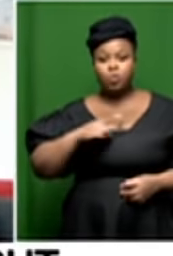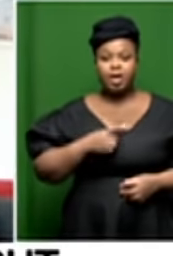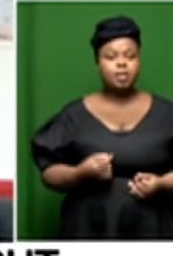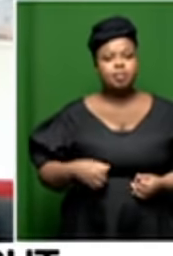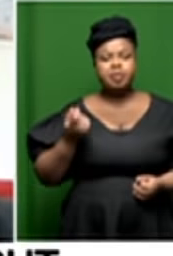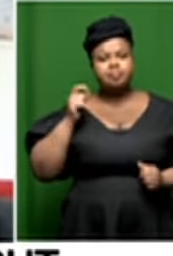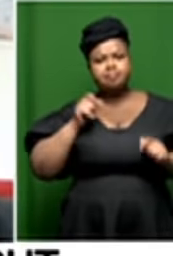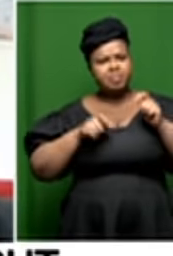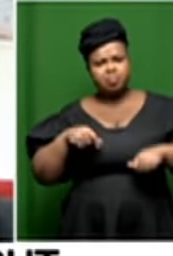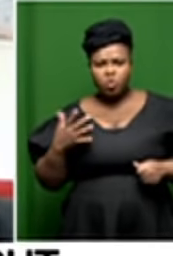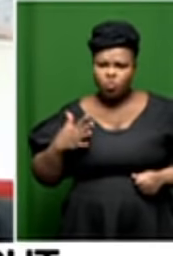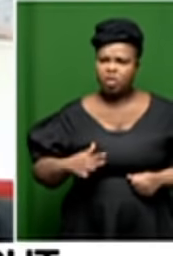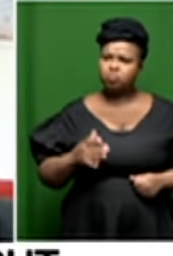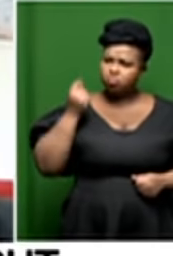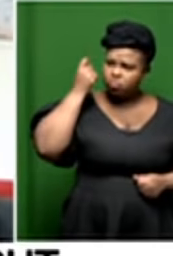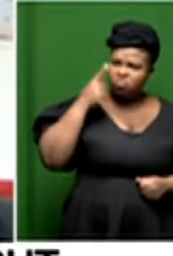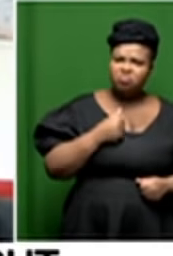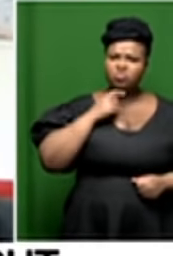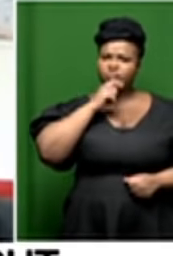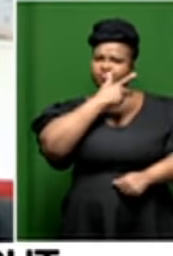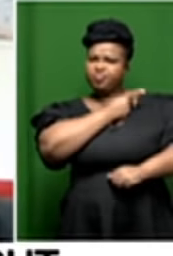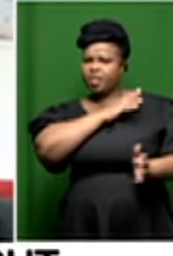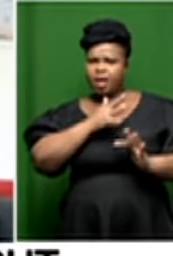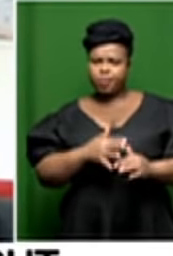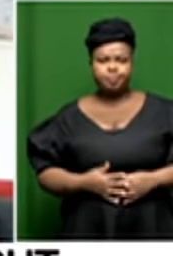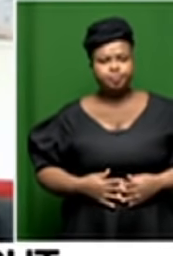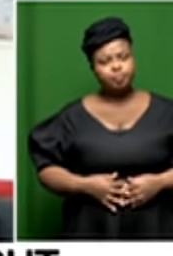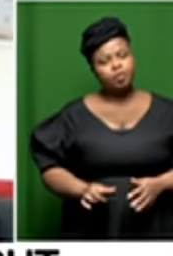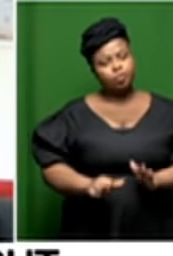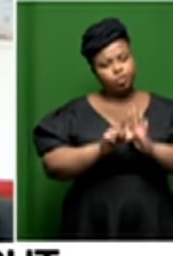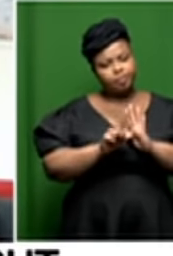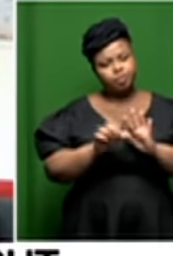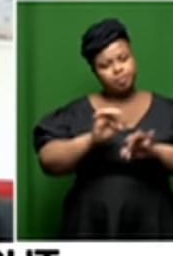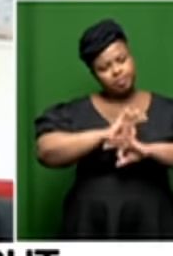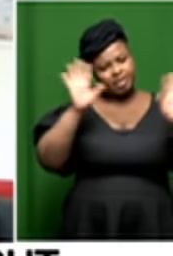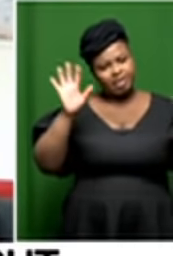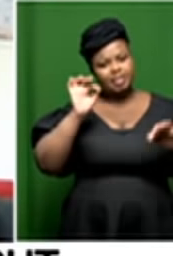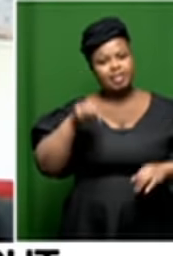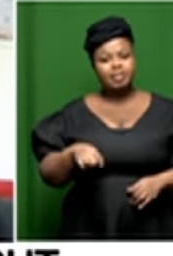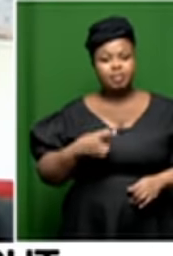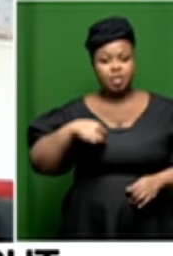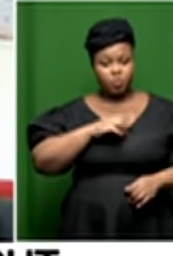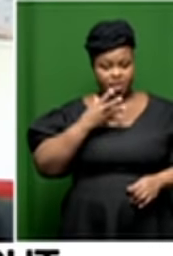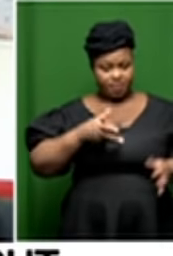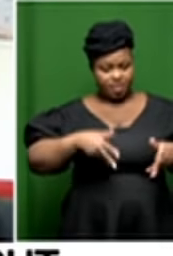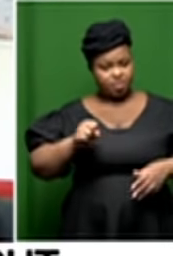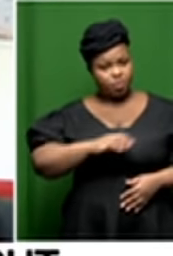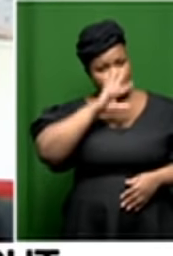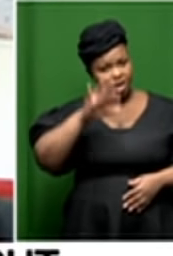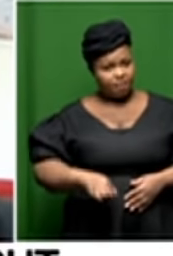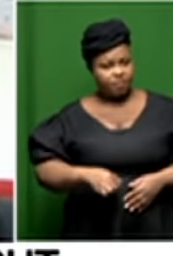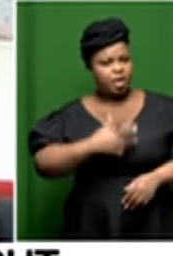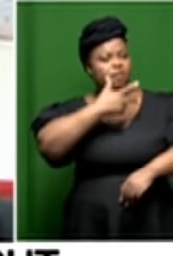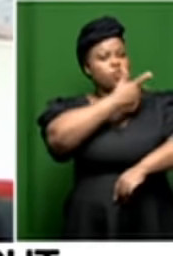question and to want to understand vaccines. I think it's important to make the point that the vaccines that we have in South Africa have been